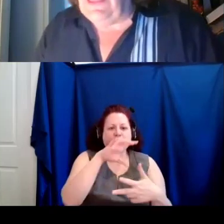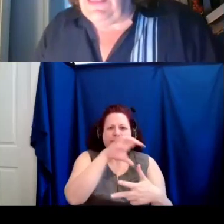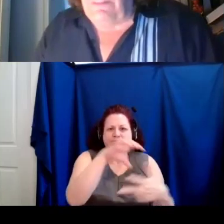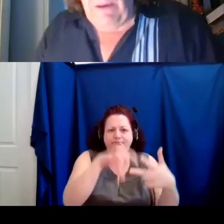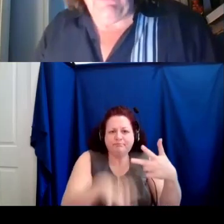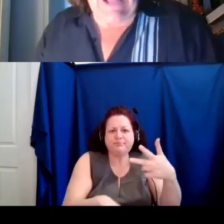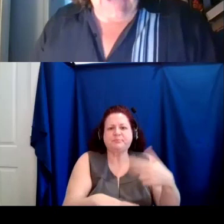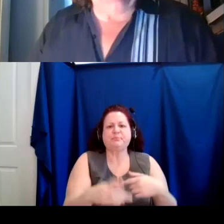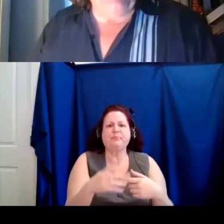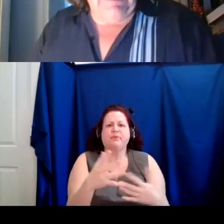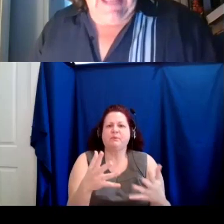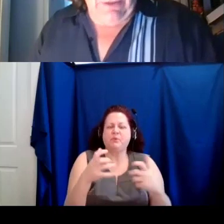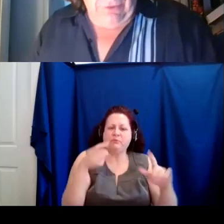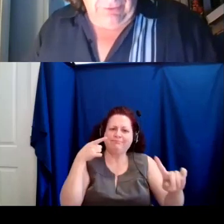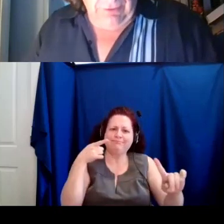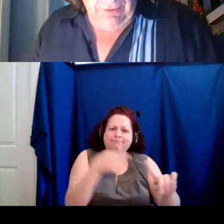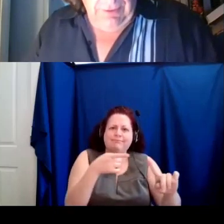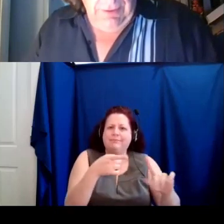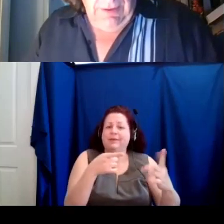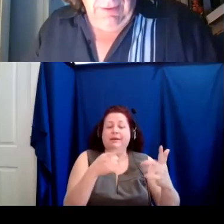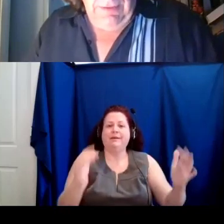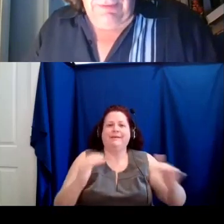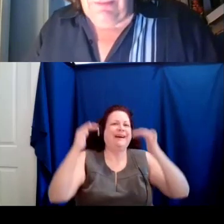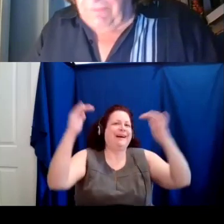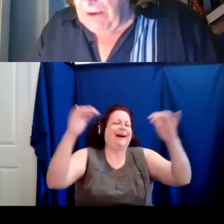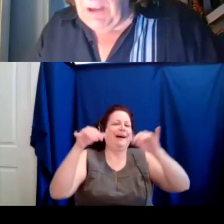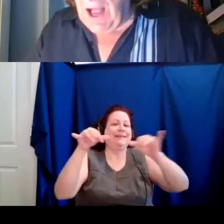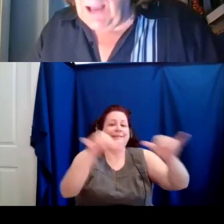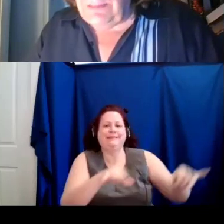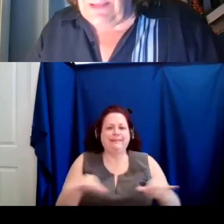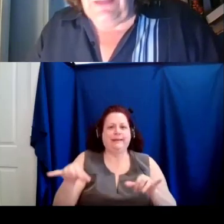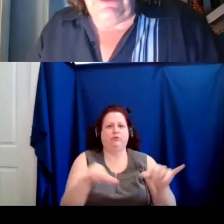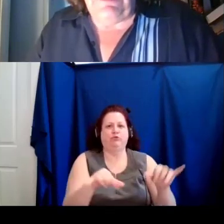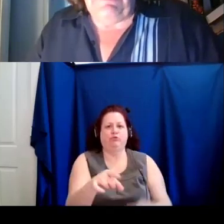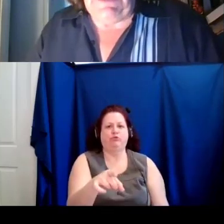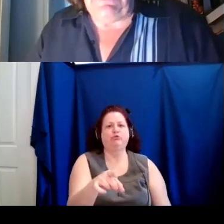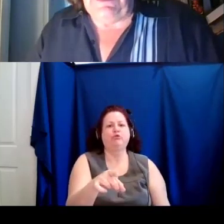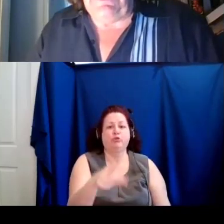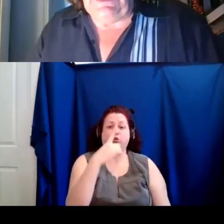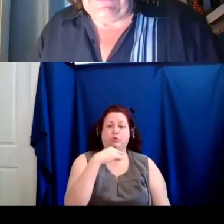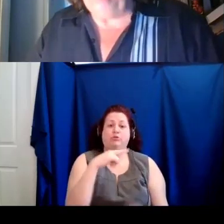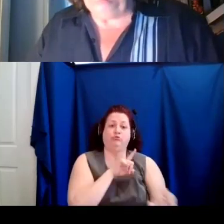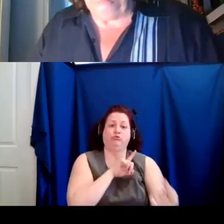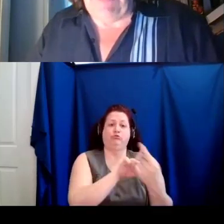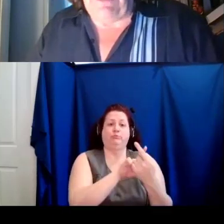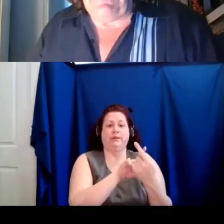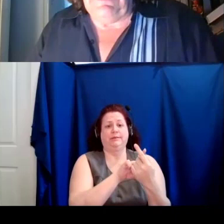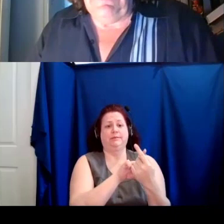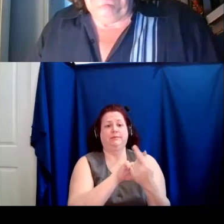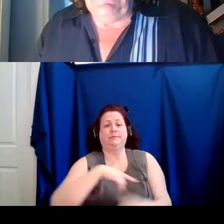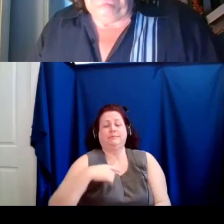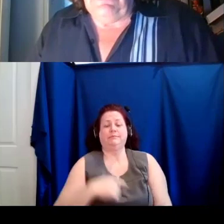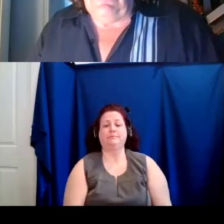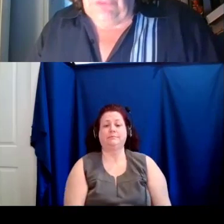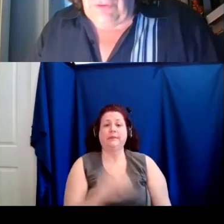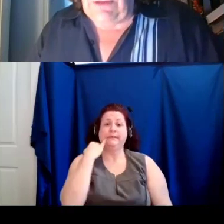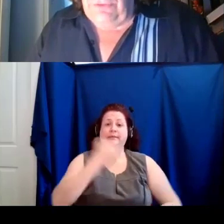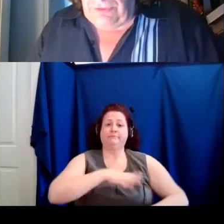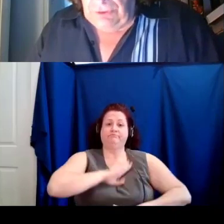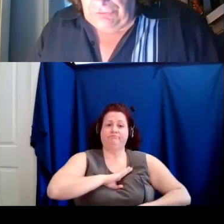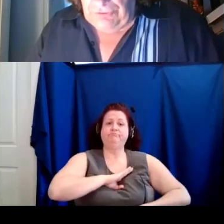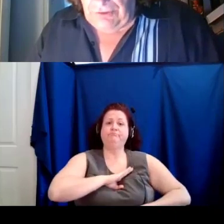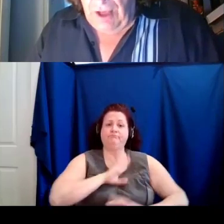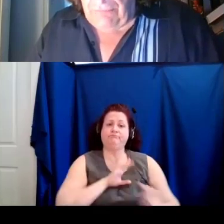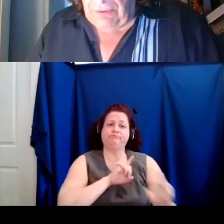I think is a very high standard. This is a very high standard to meet, and if it's met, restraint